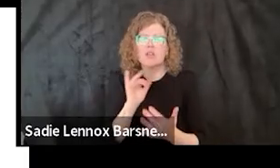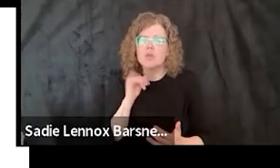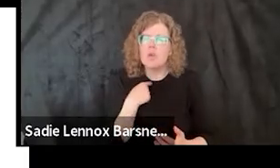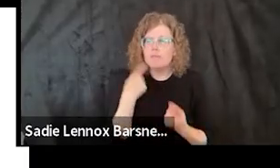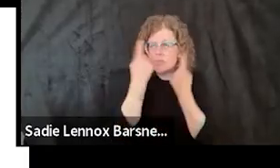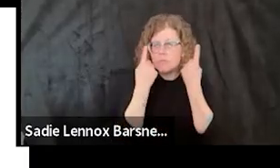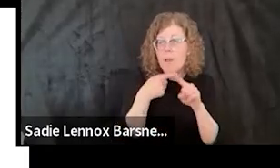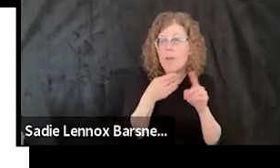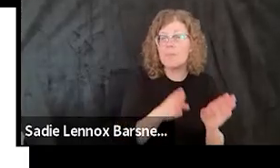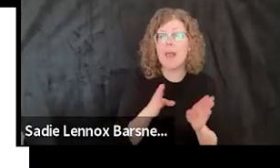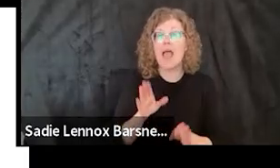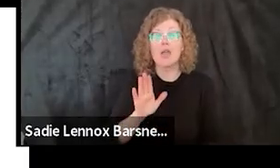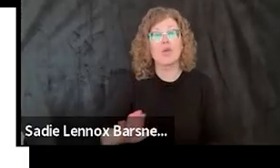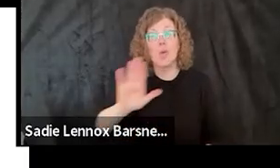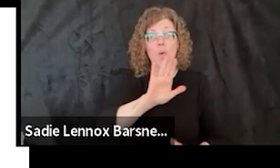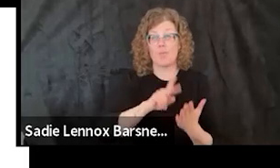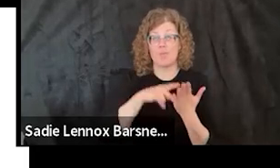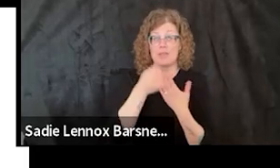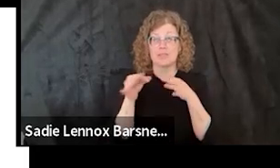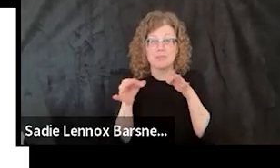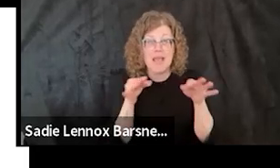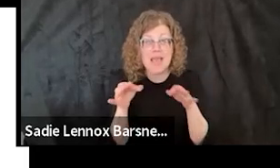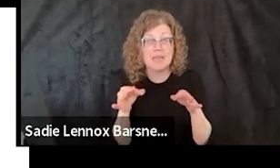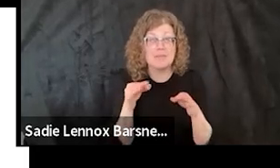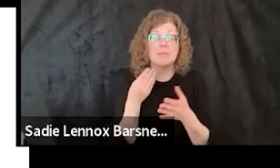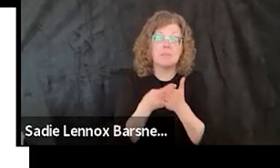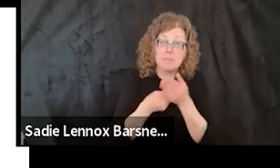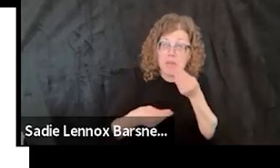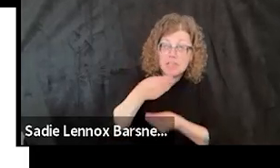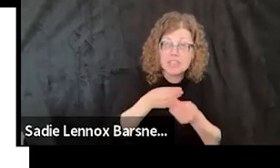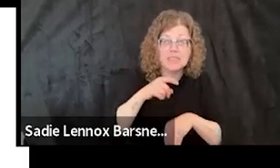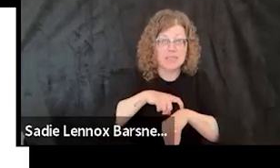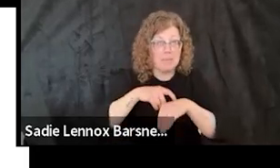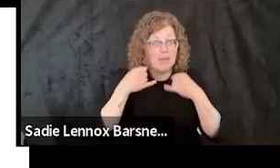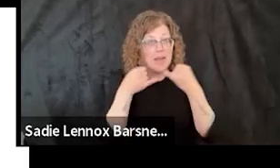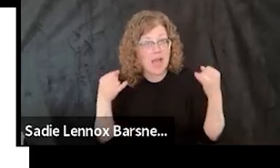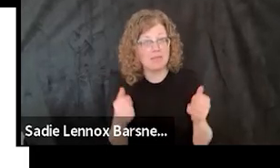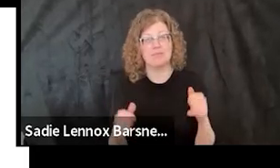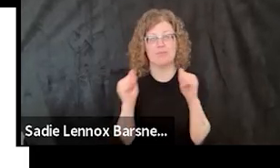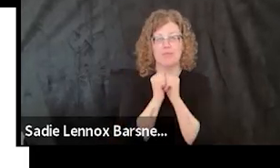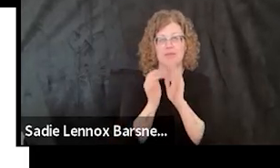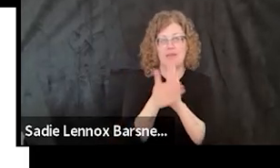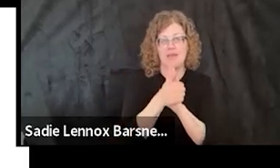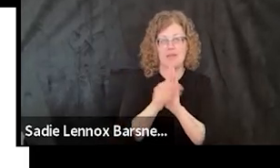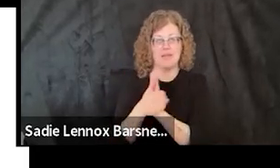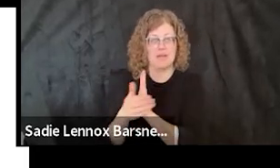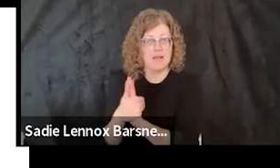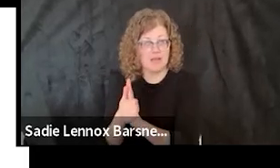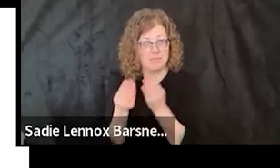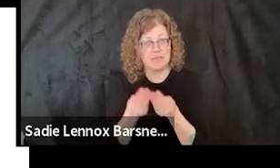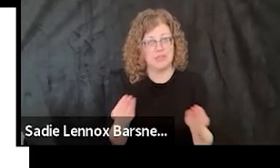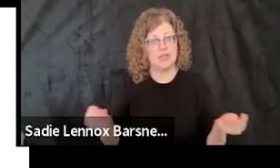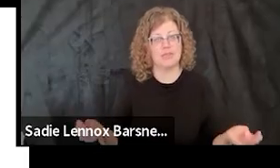your project description, budget, timeline, and some of your support material. These planning pieces should